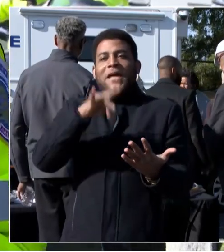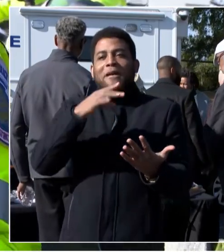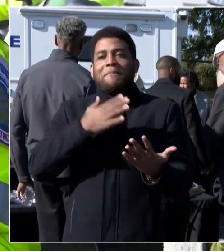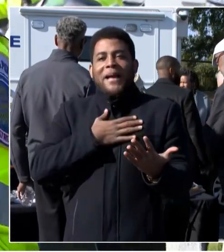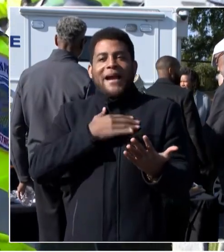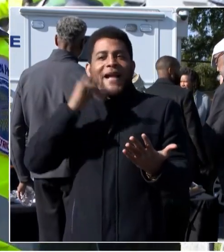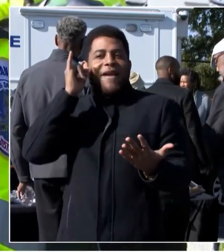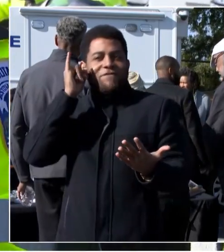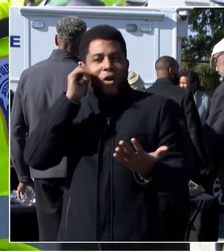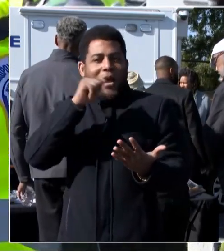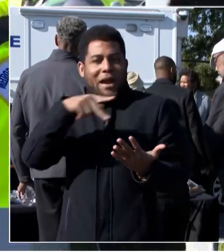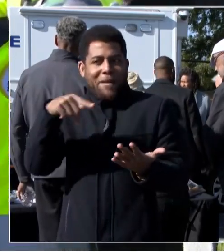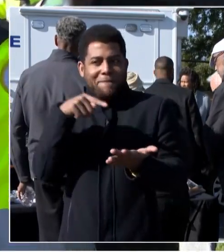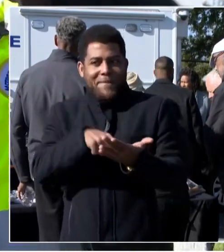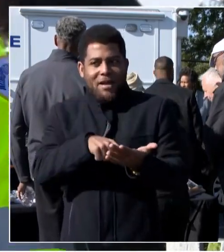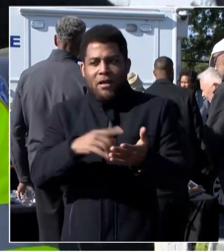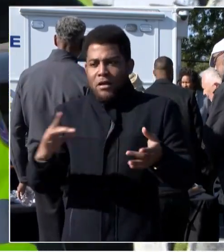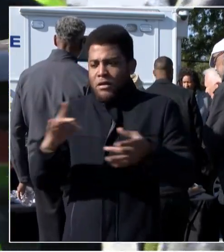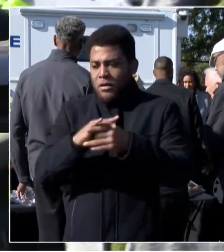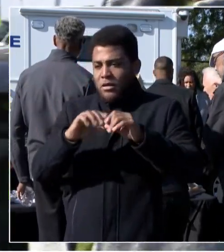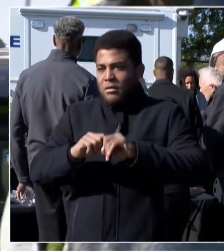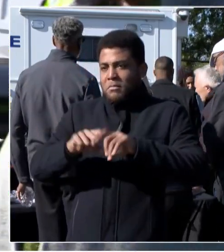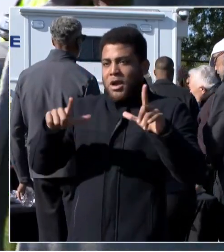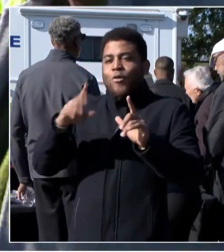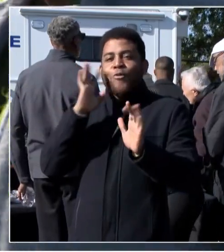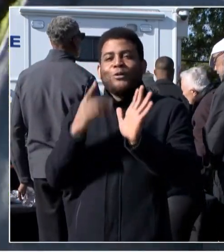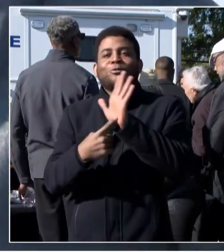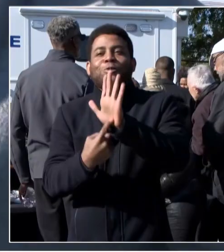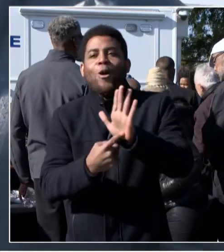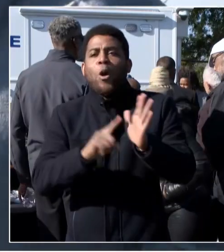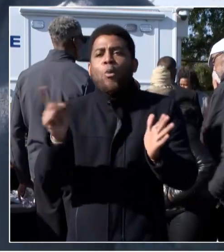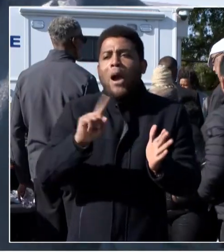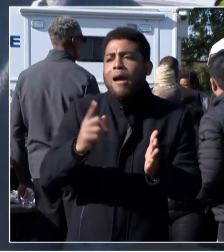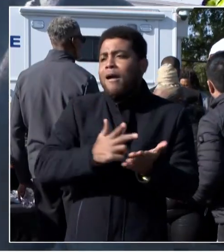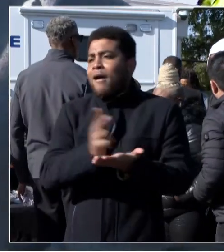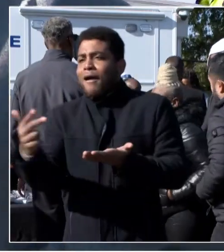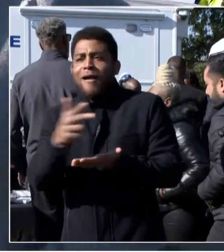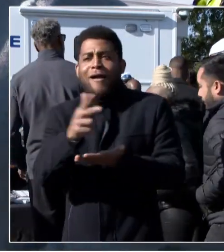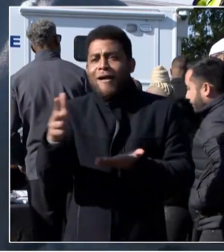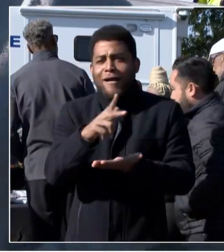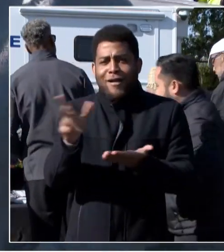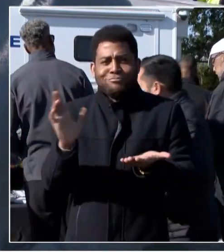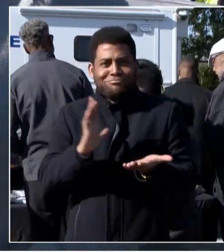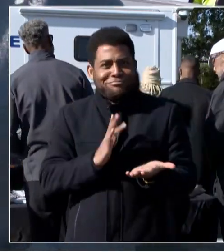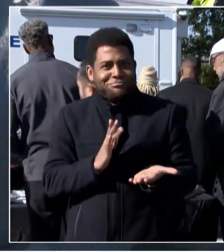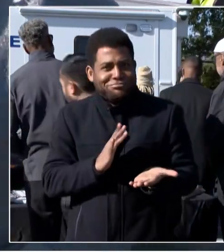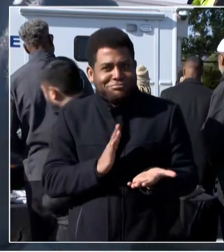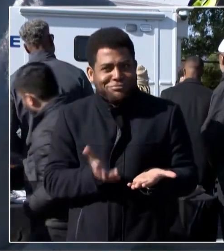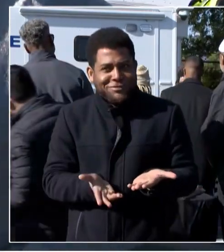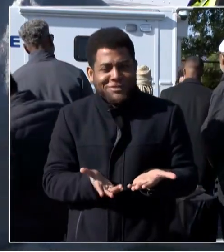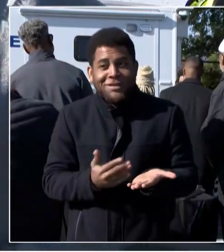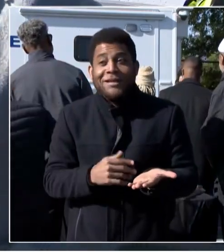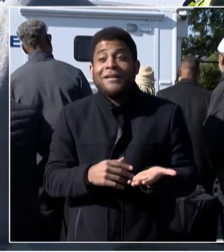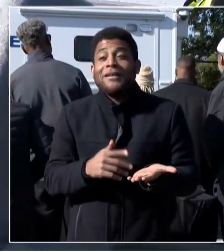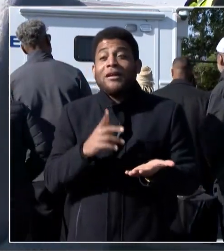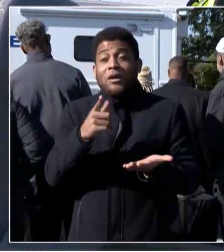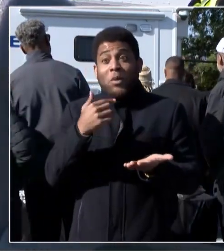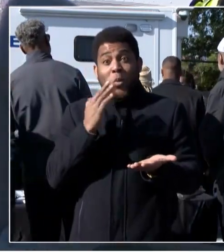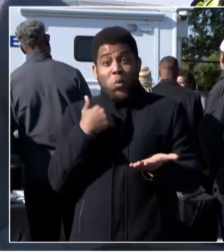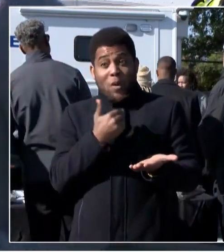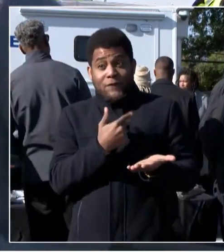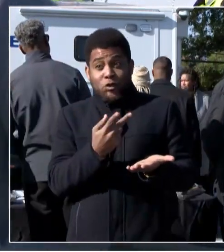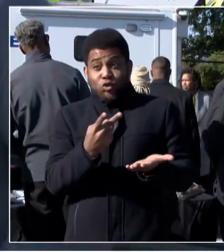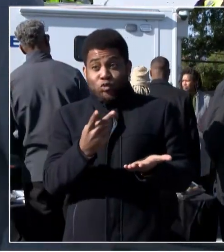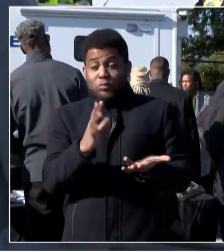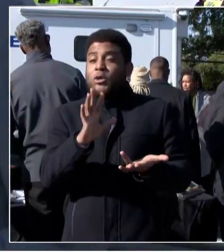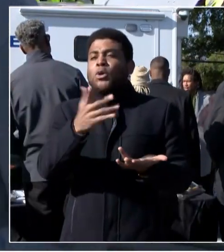vehicle. And it'll also show you movements all throughout. All right. So does 2 come in a pack? So that pack has 4, but okay. the